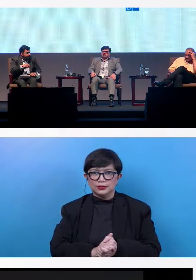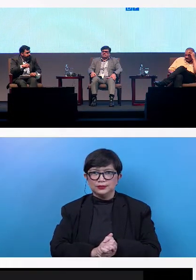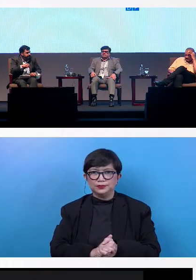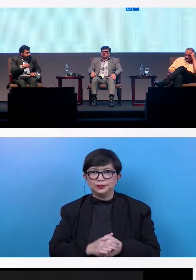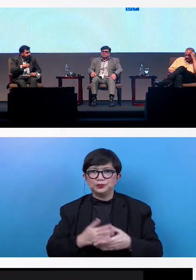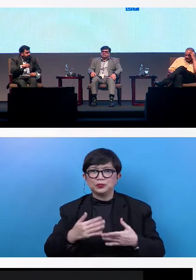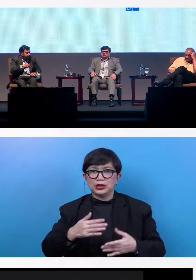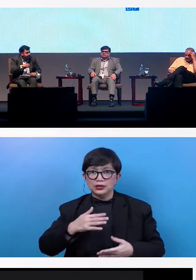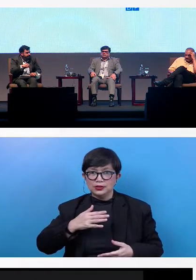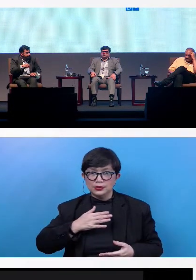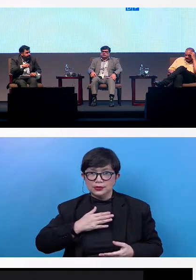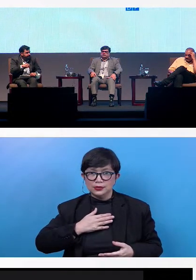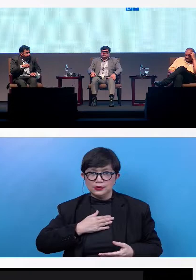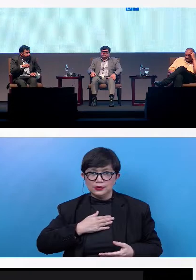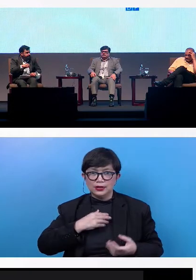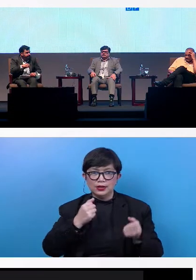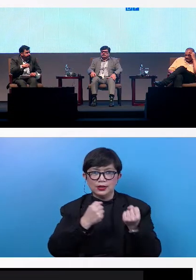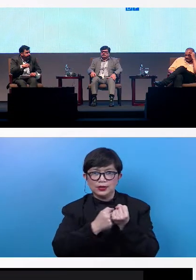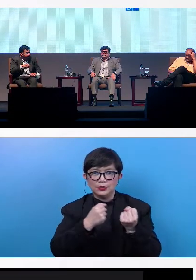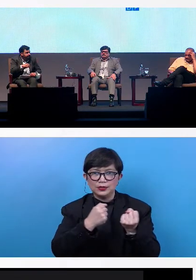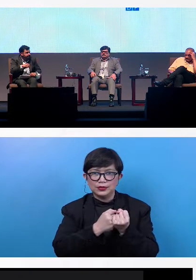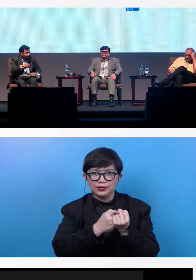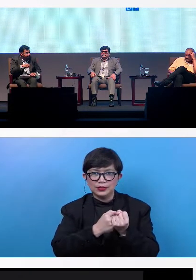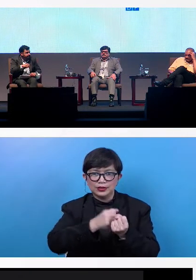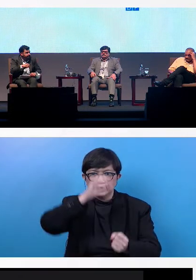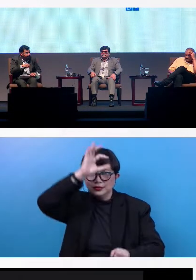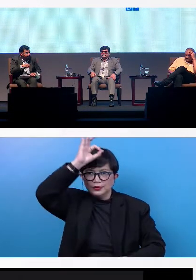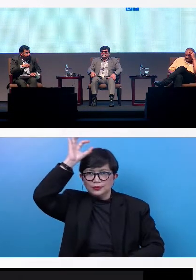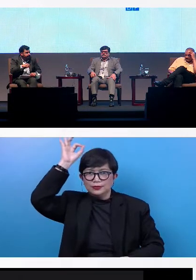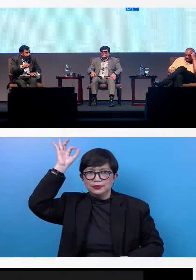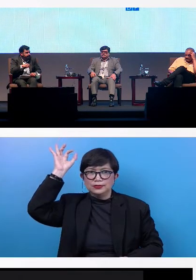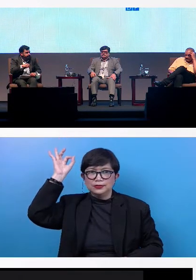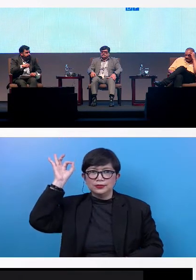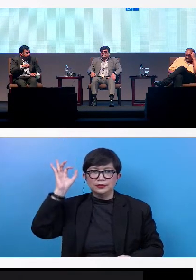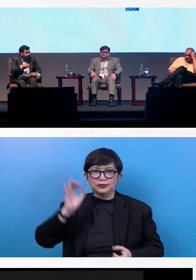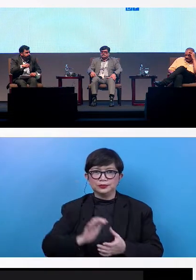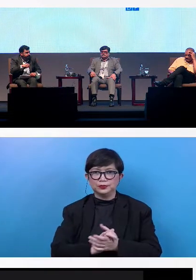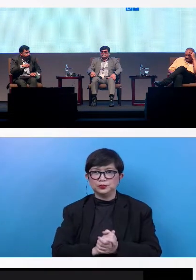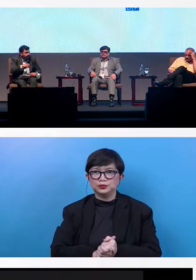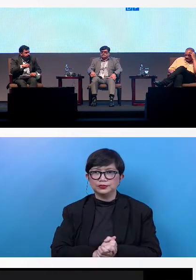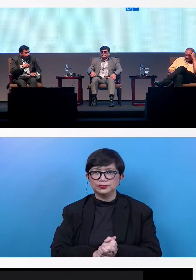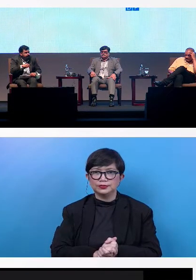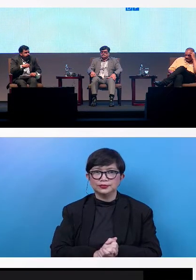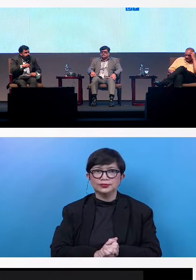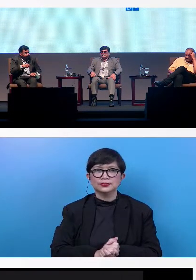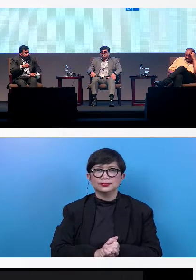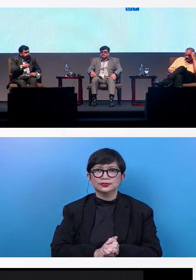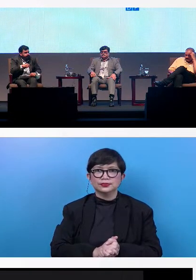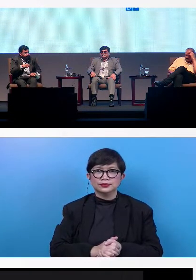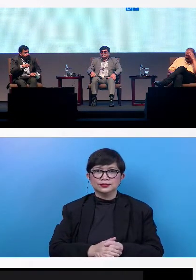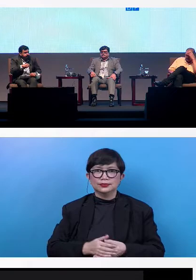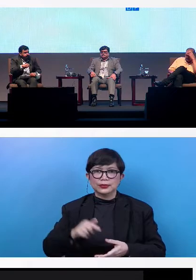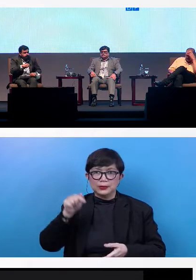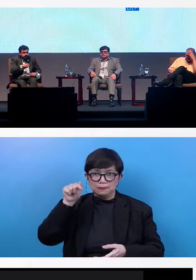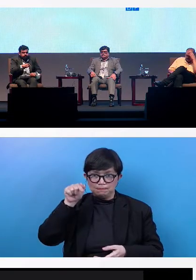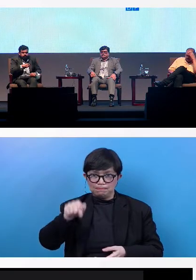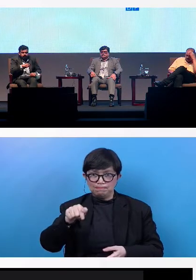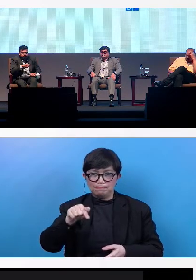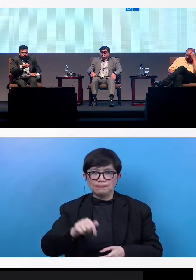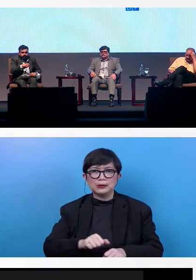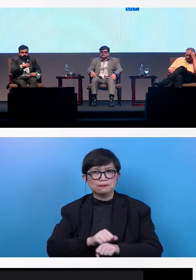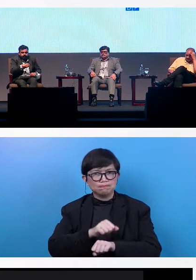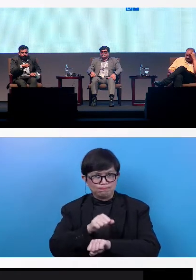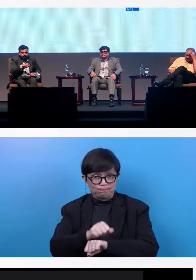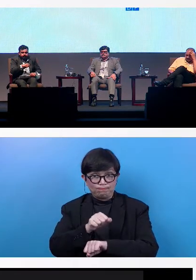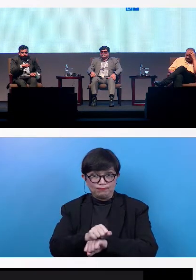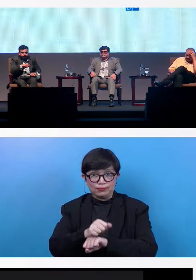already. So the work that you guys have done around the principles for resilient investment, I think, is an excellent piece of work. I think get